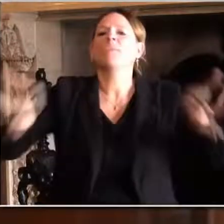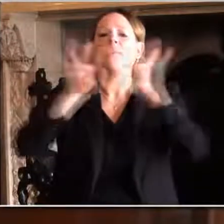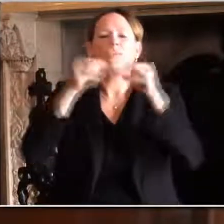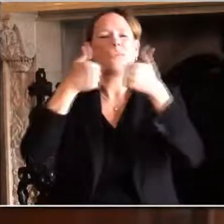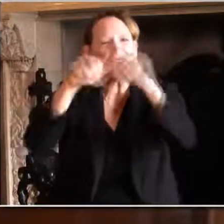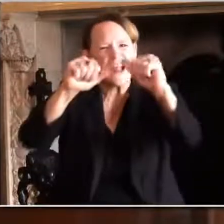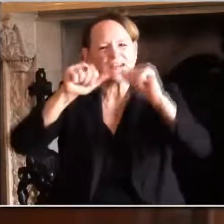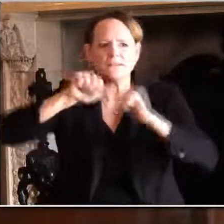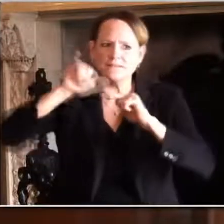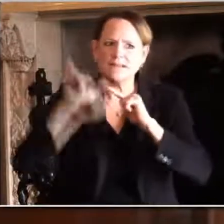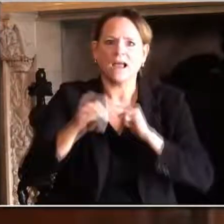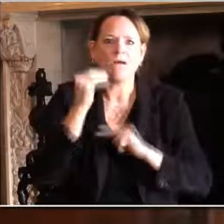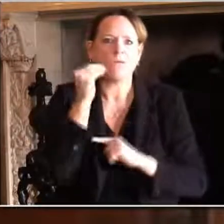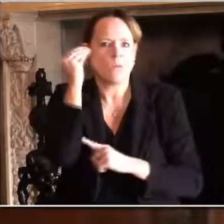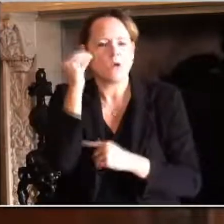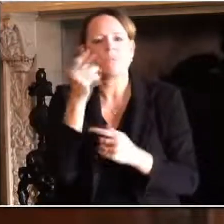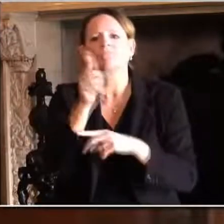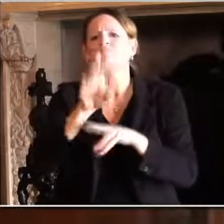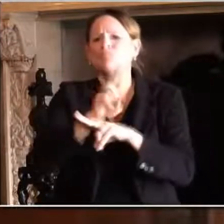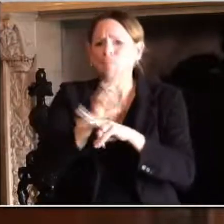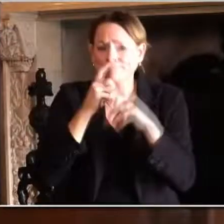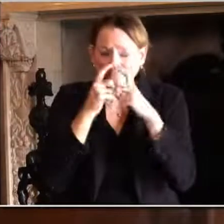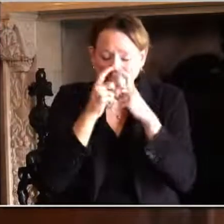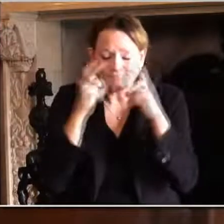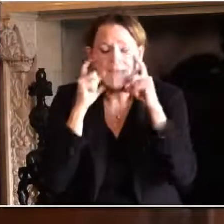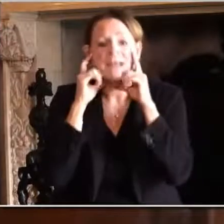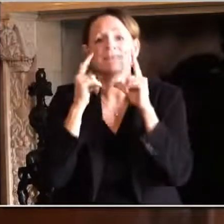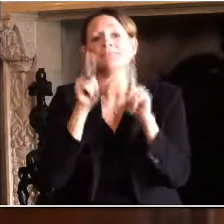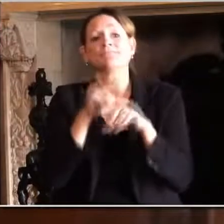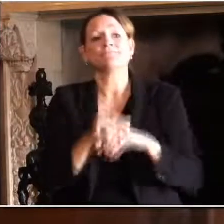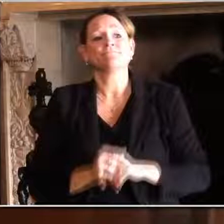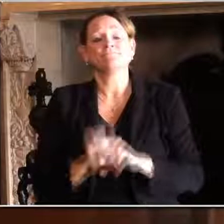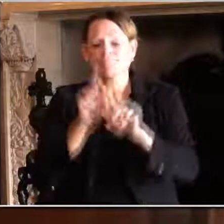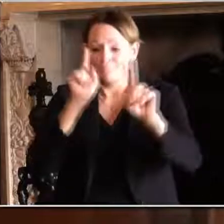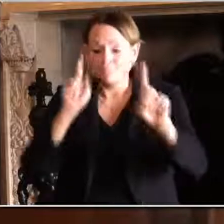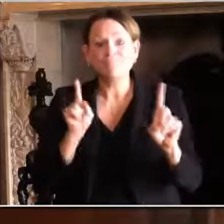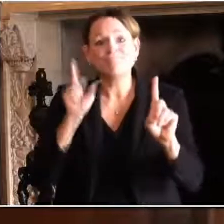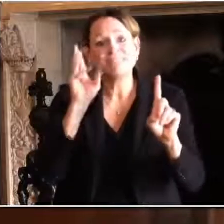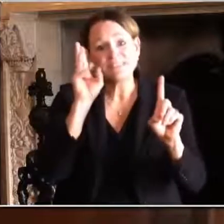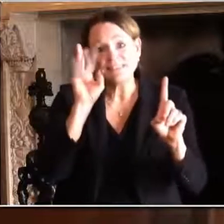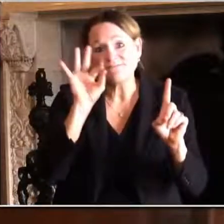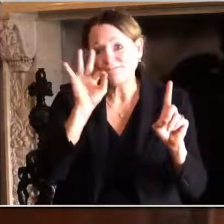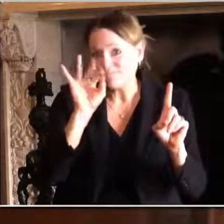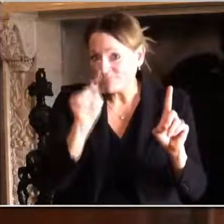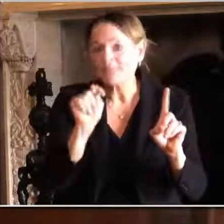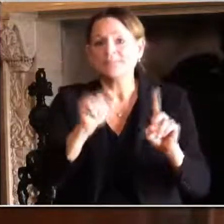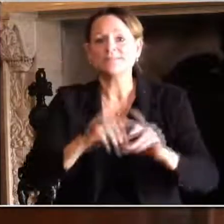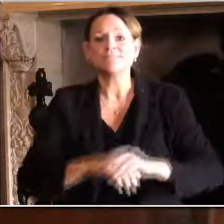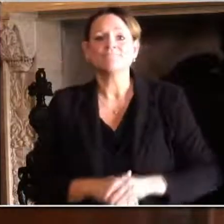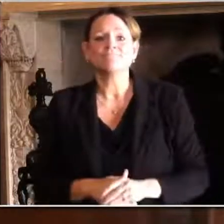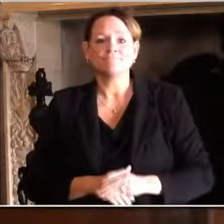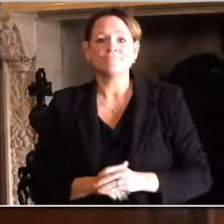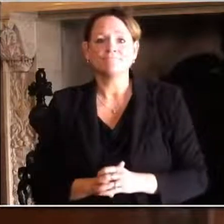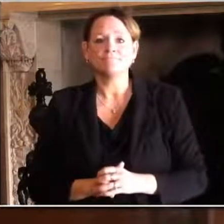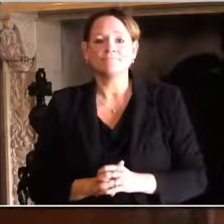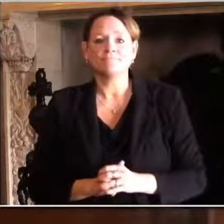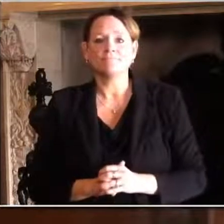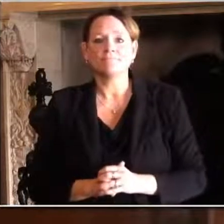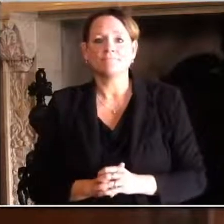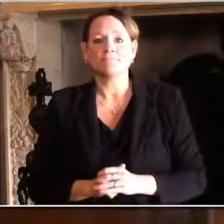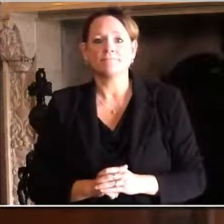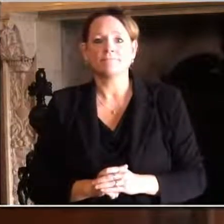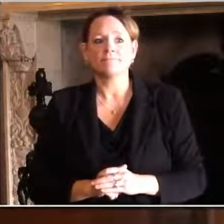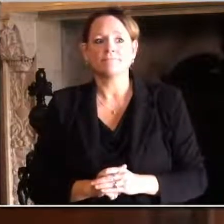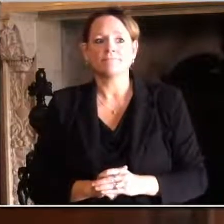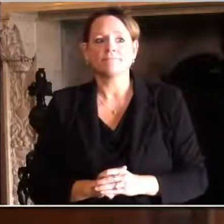covering is not a substitute for physical distancing, so keep 6 feet away from others. Let's mask up, Wisconsin,